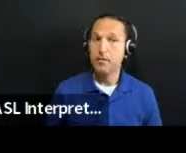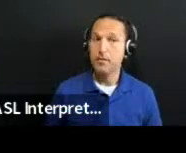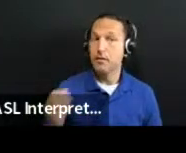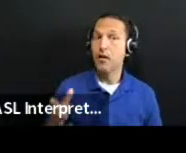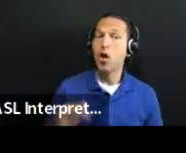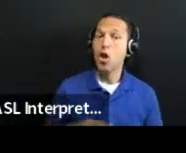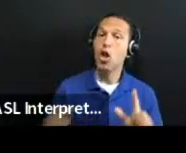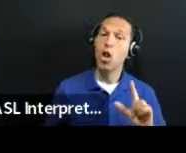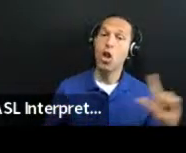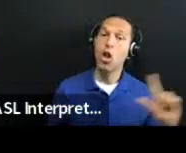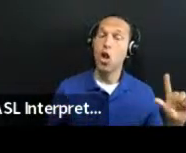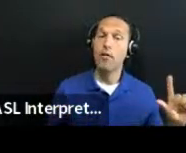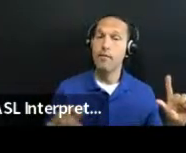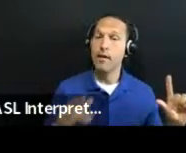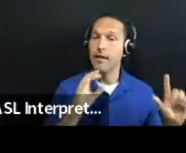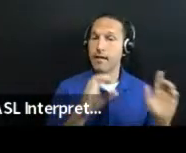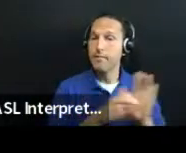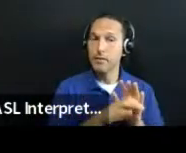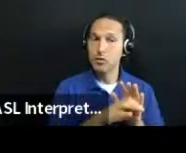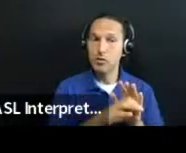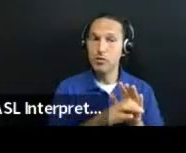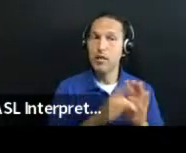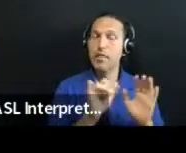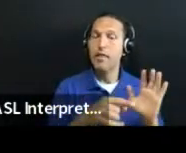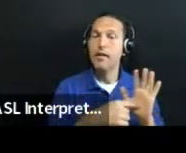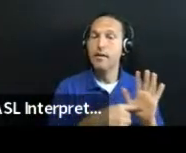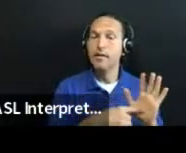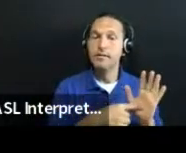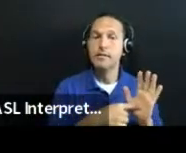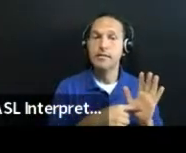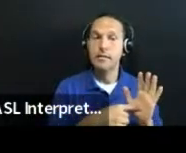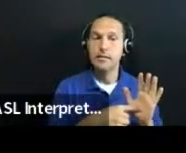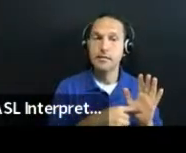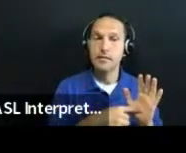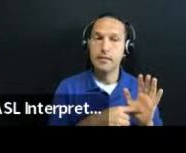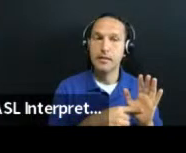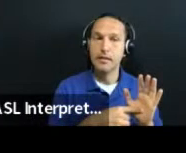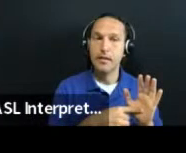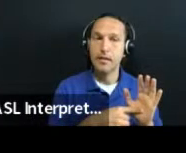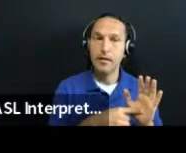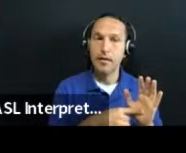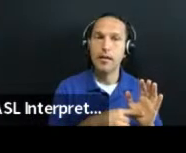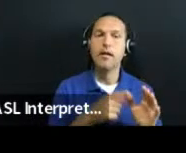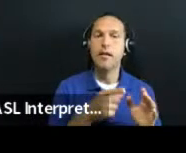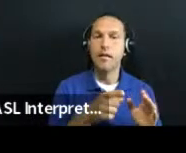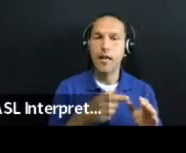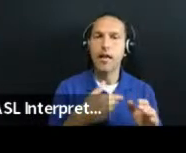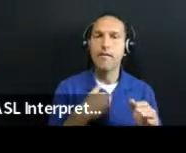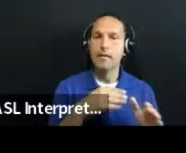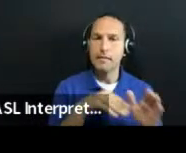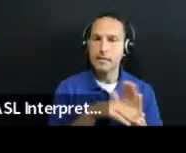on the left, you have an image, which is an example of an accessible calendar.